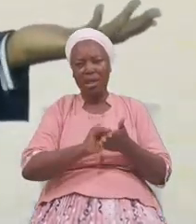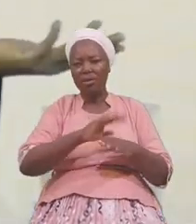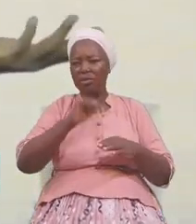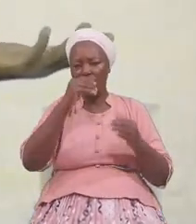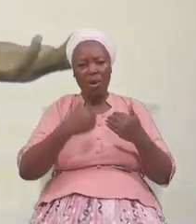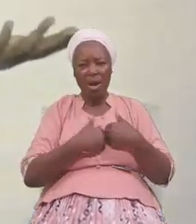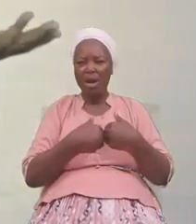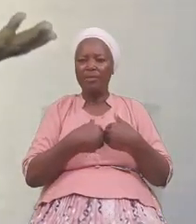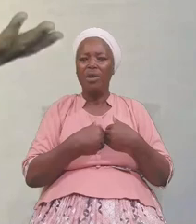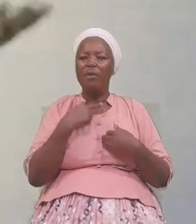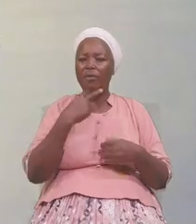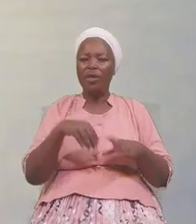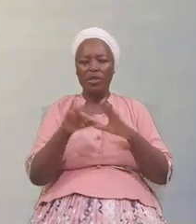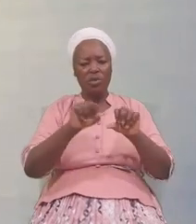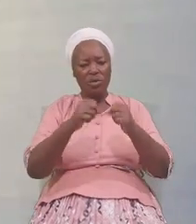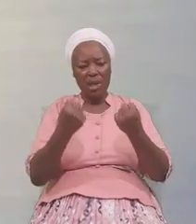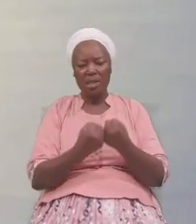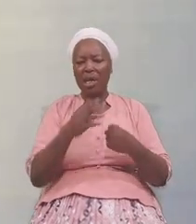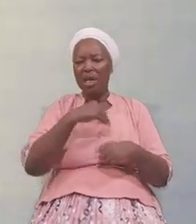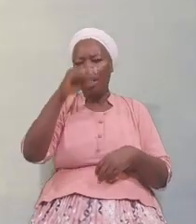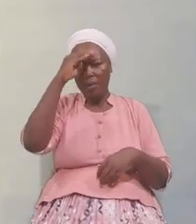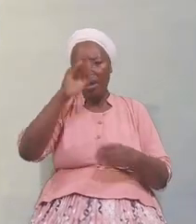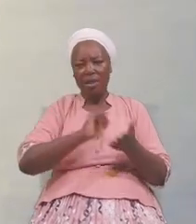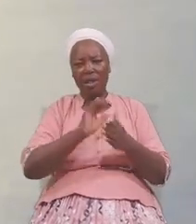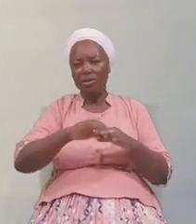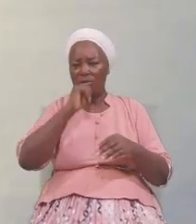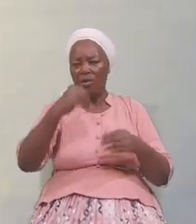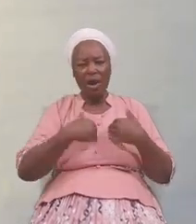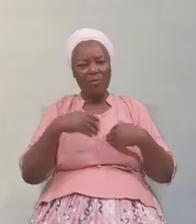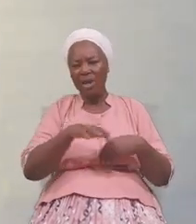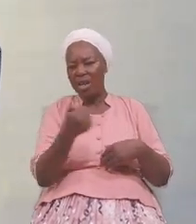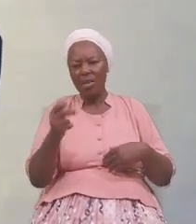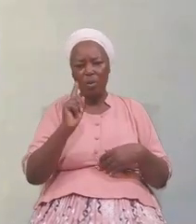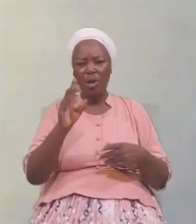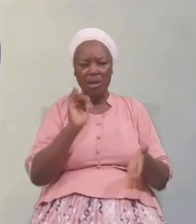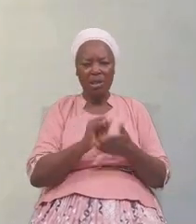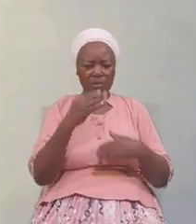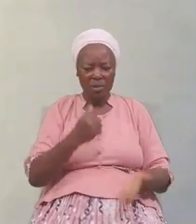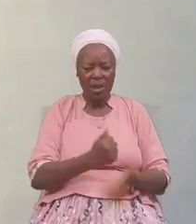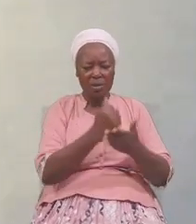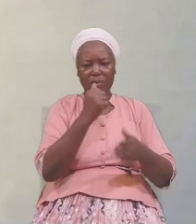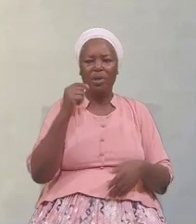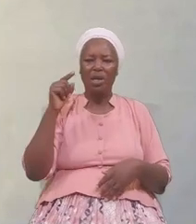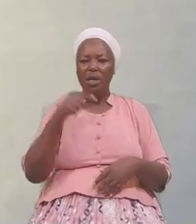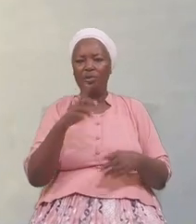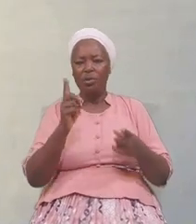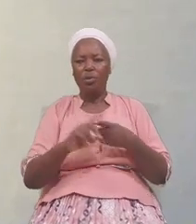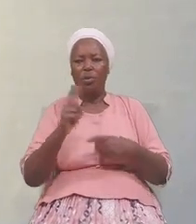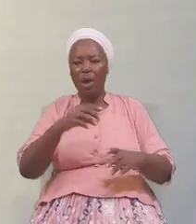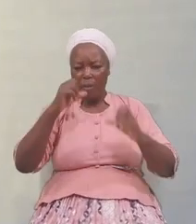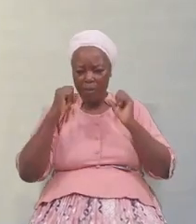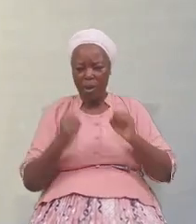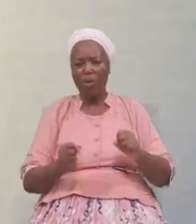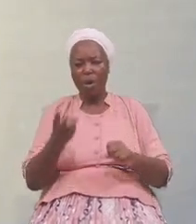in society, a man that has no contact that will take him to where power